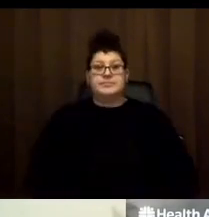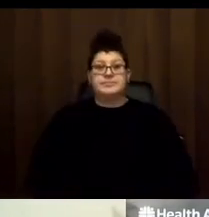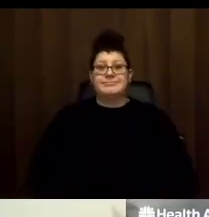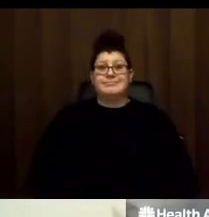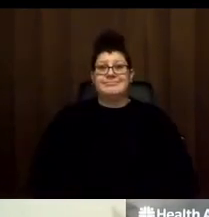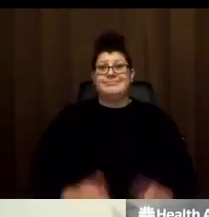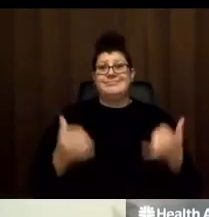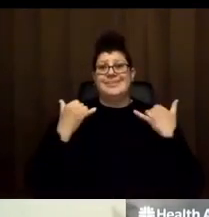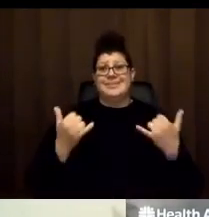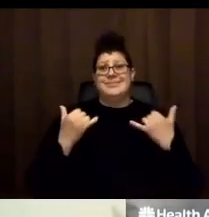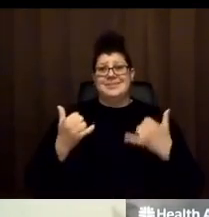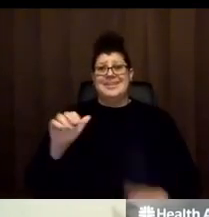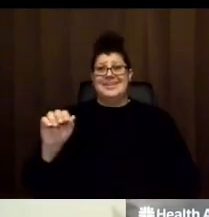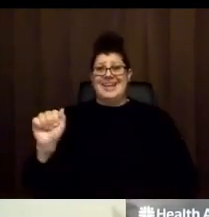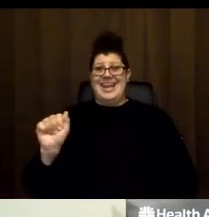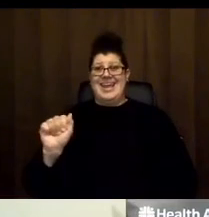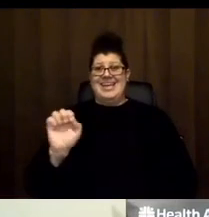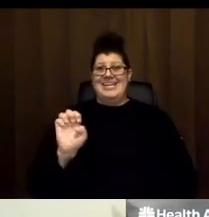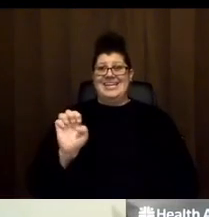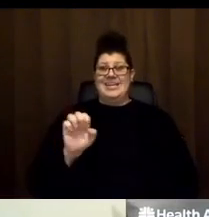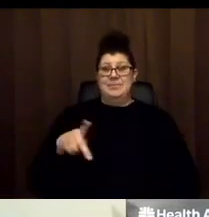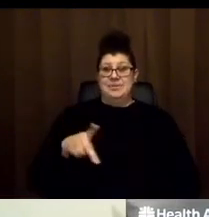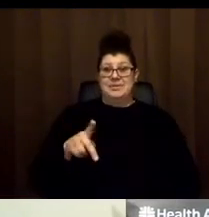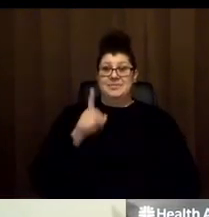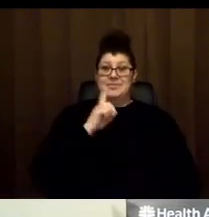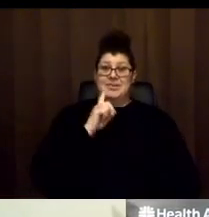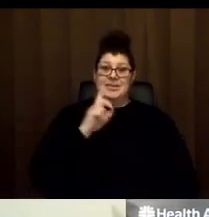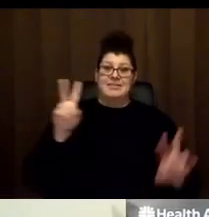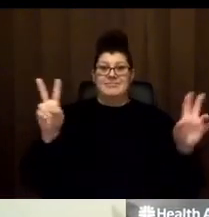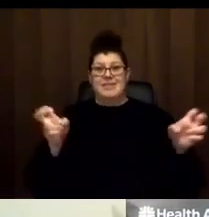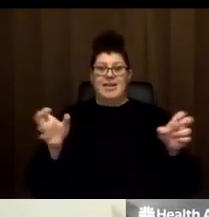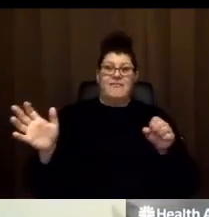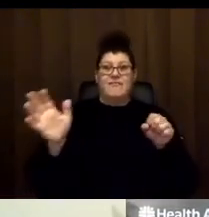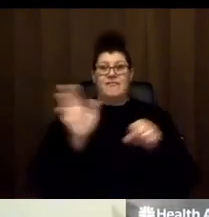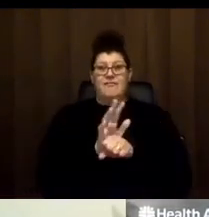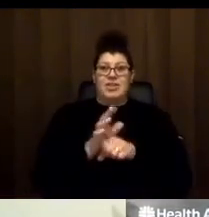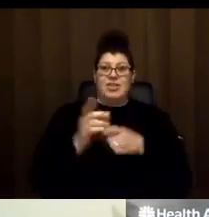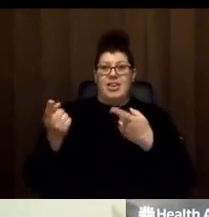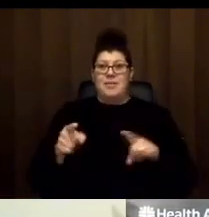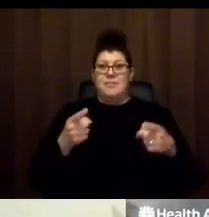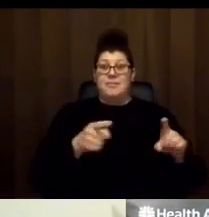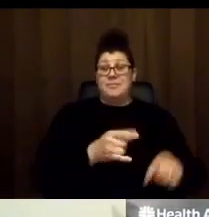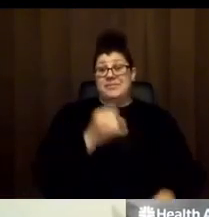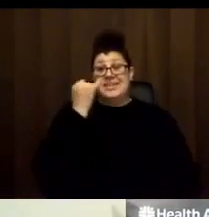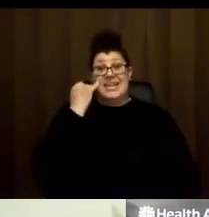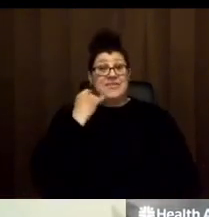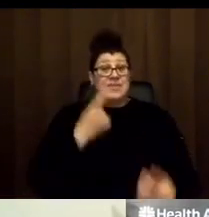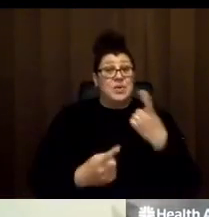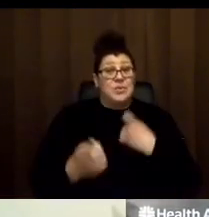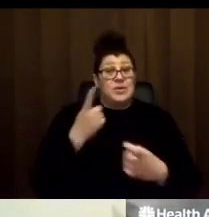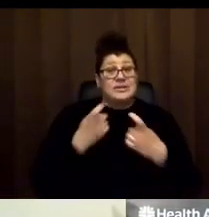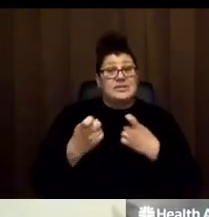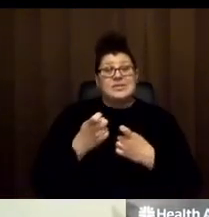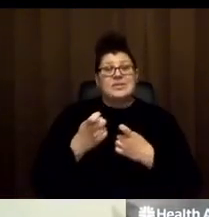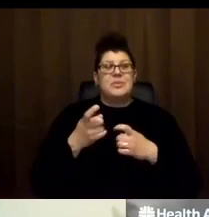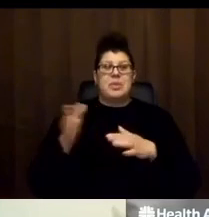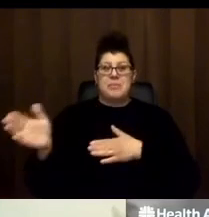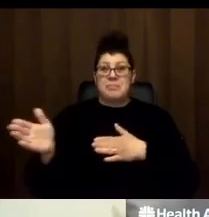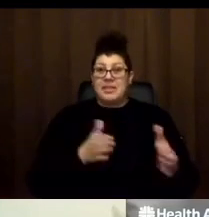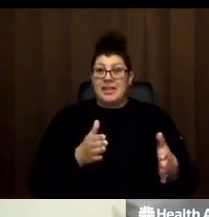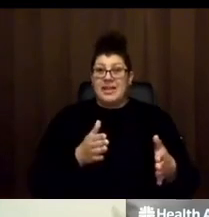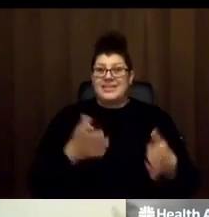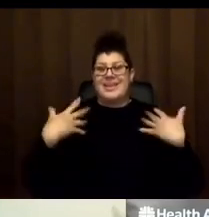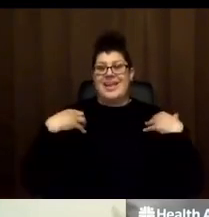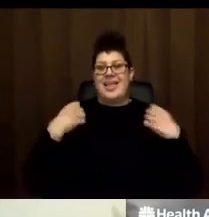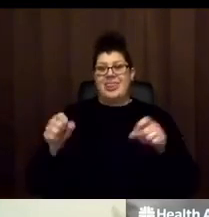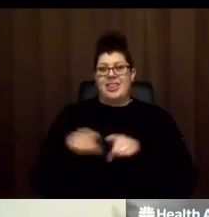AEP season in full effect, I guess you would say. Again, if you have any questions on Complete or Medicare plans the Health Alliance offers, or